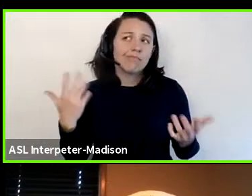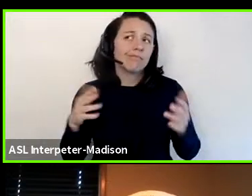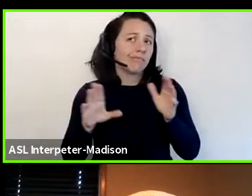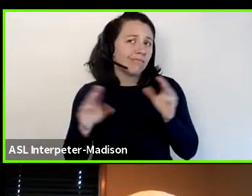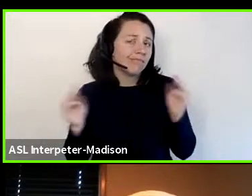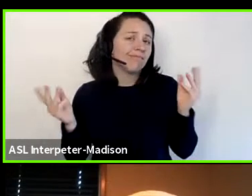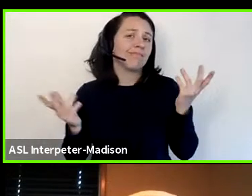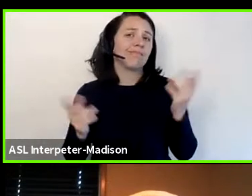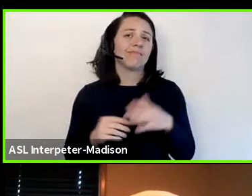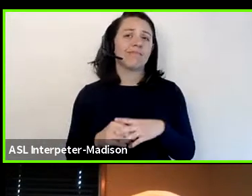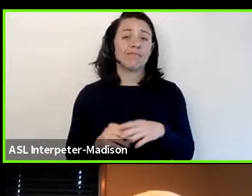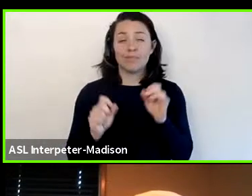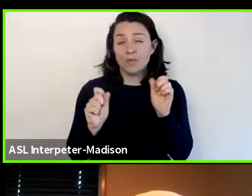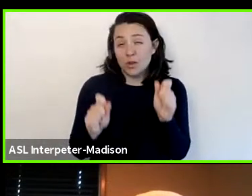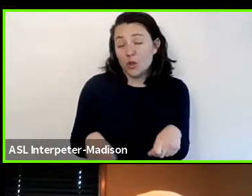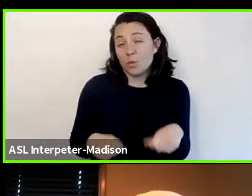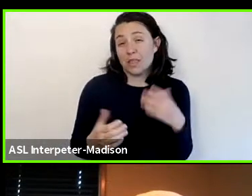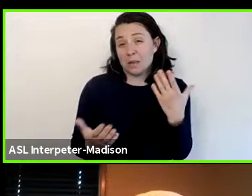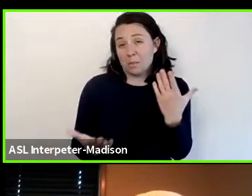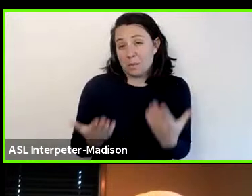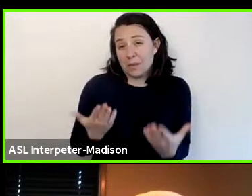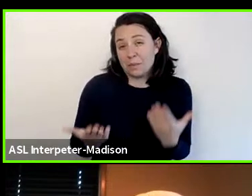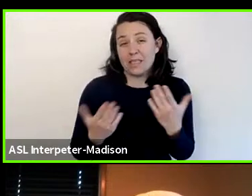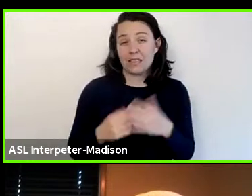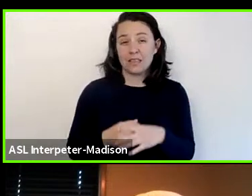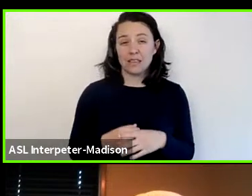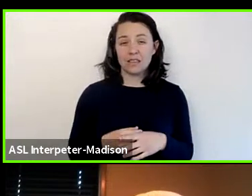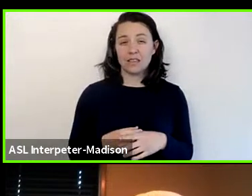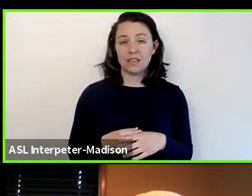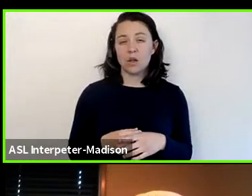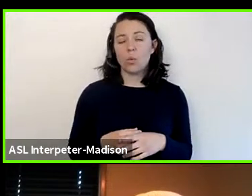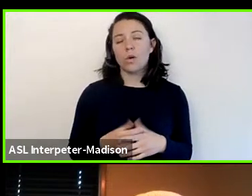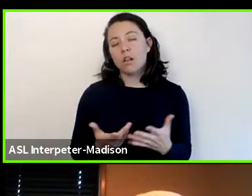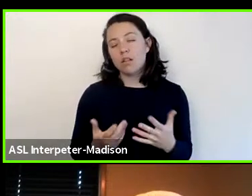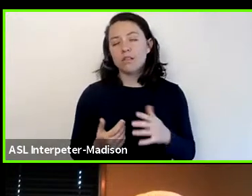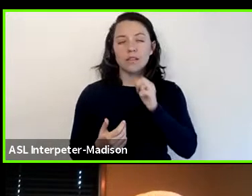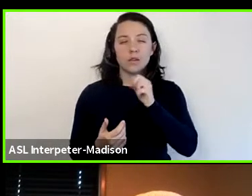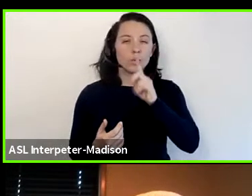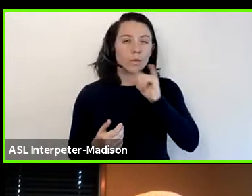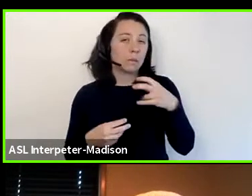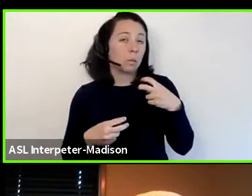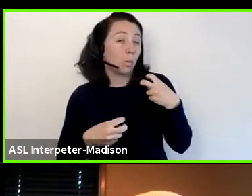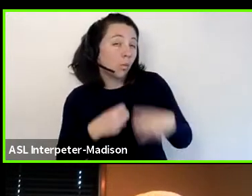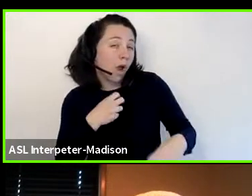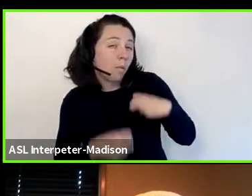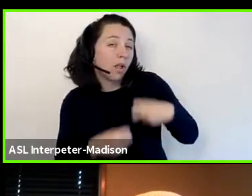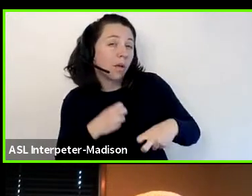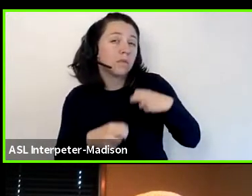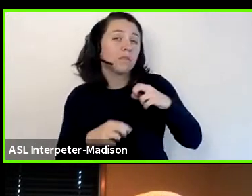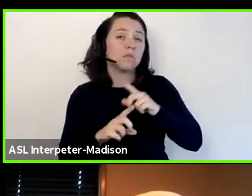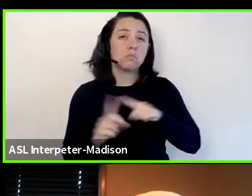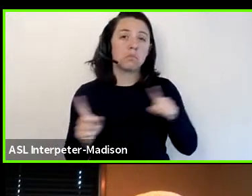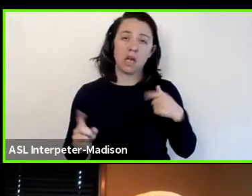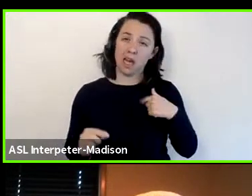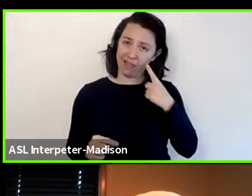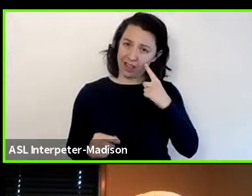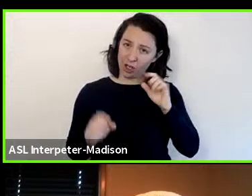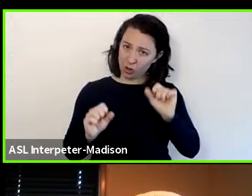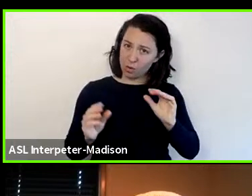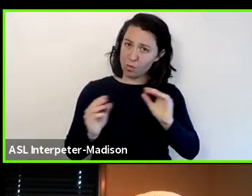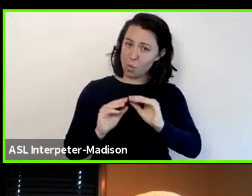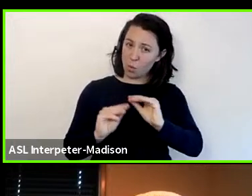there might be not necessary problems, but I think it could be clearer for